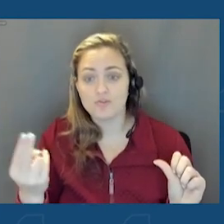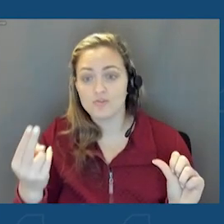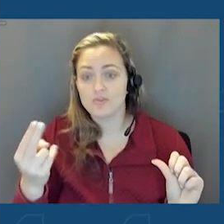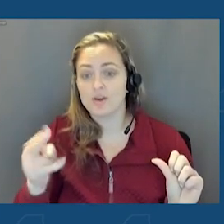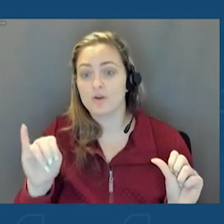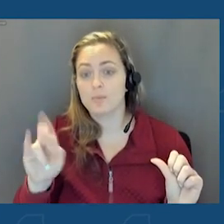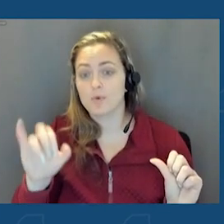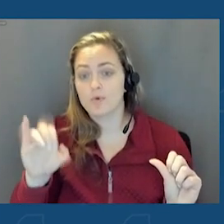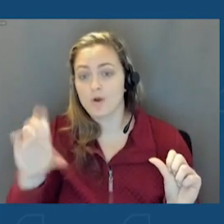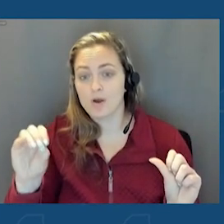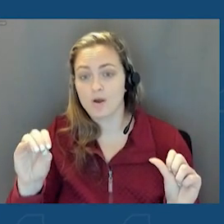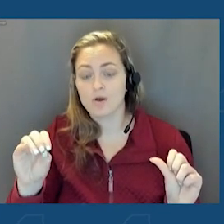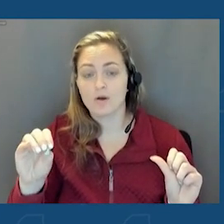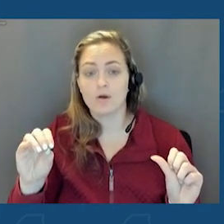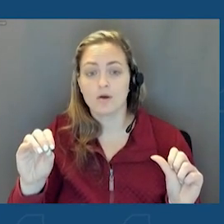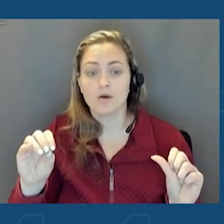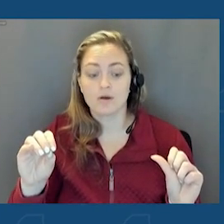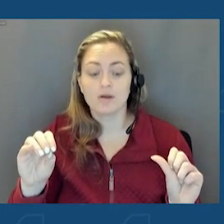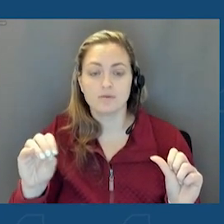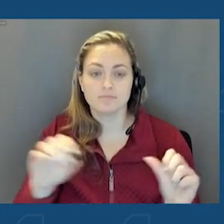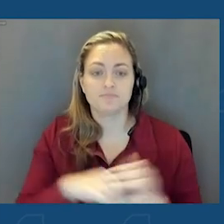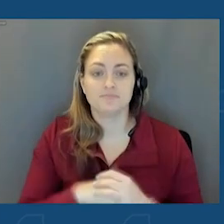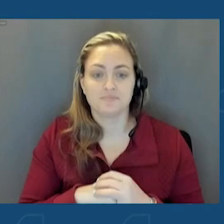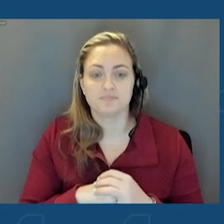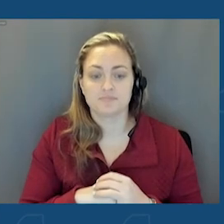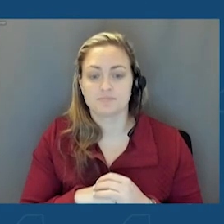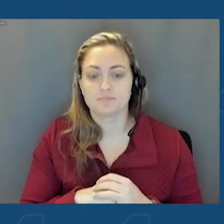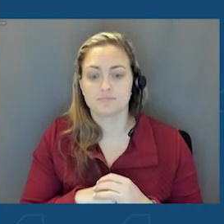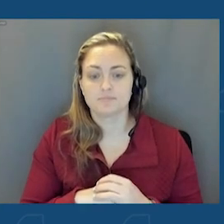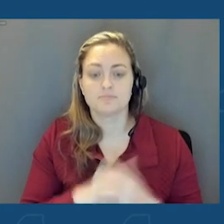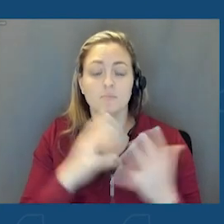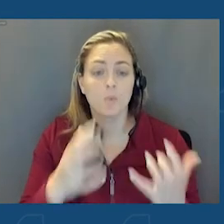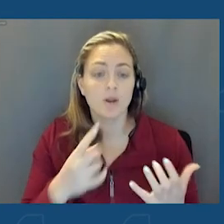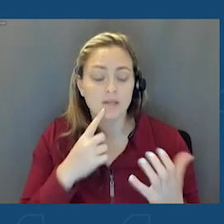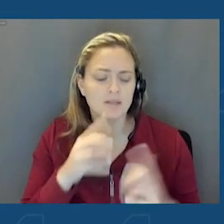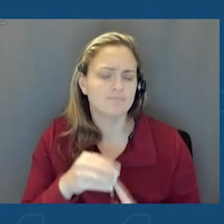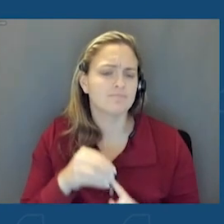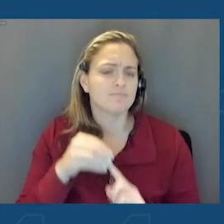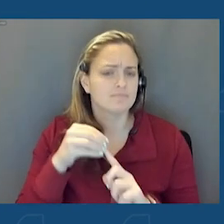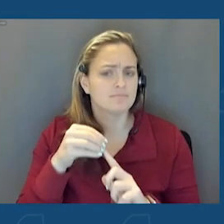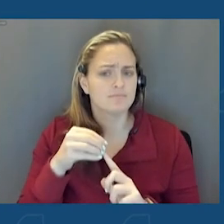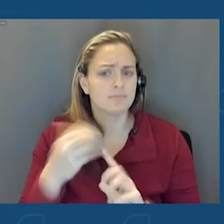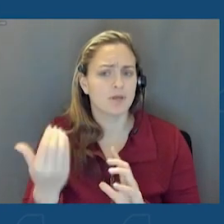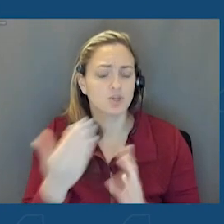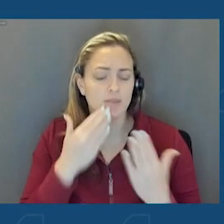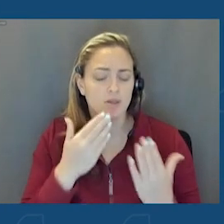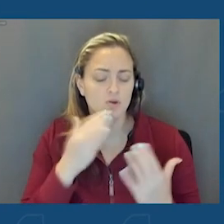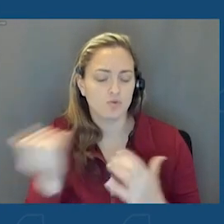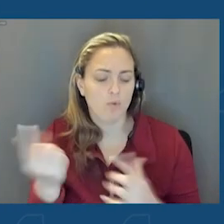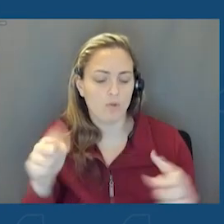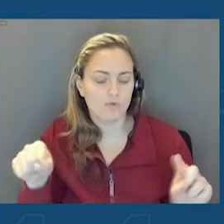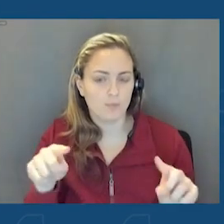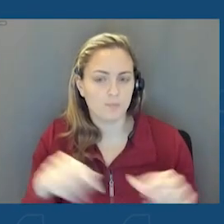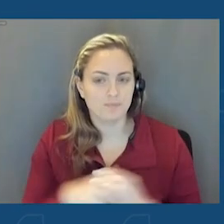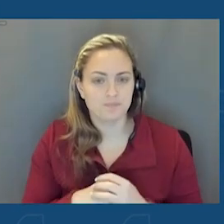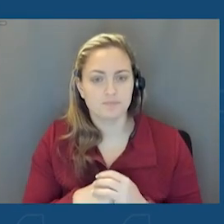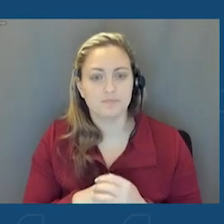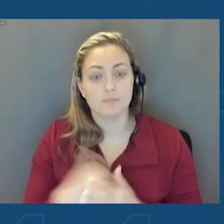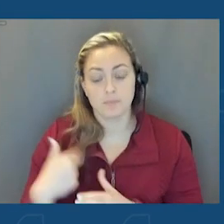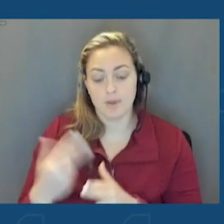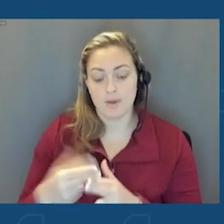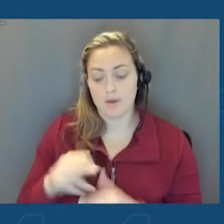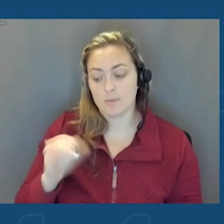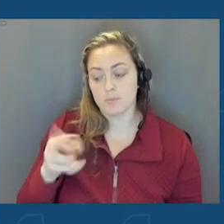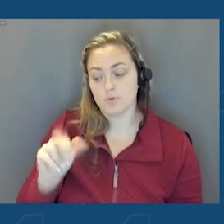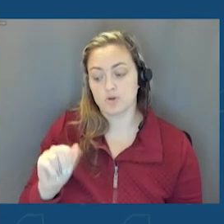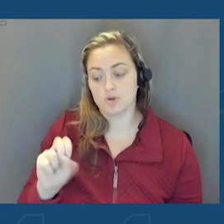and the Labor Department. I want to say a special thanks again to each and every one of you. My name is Chandra